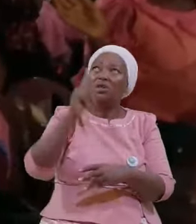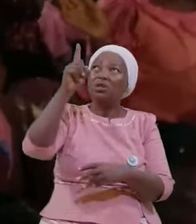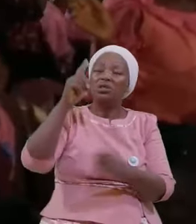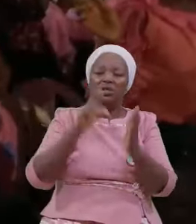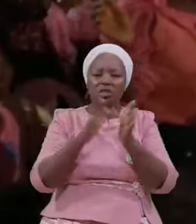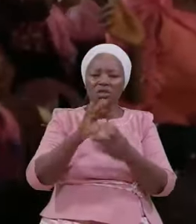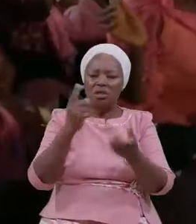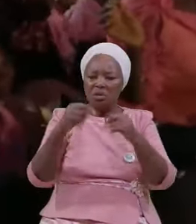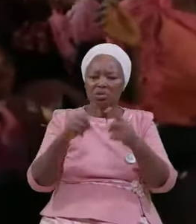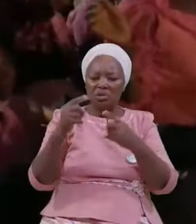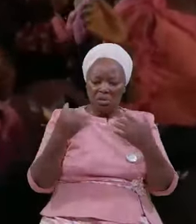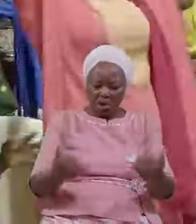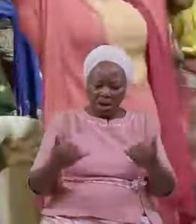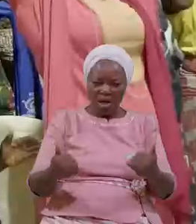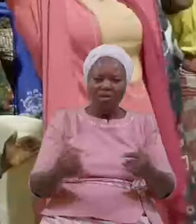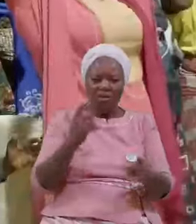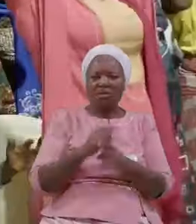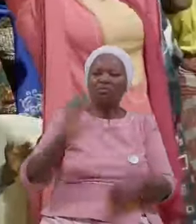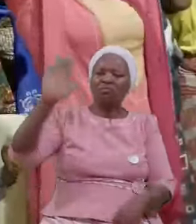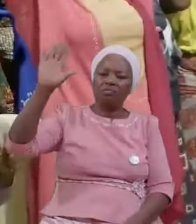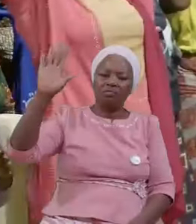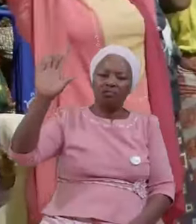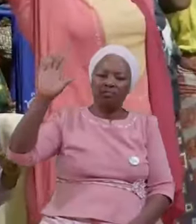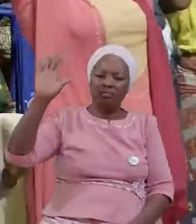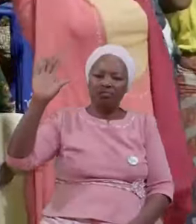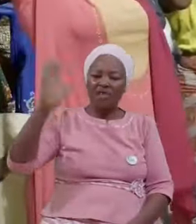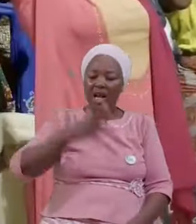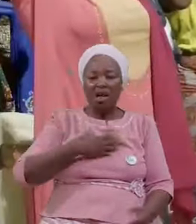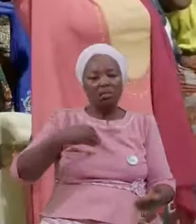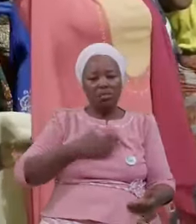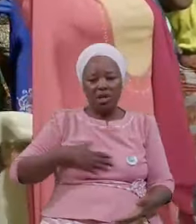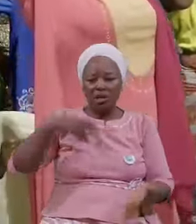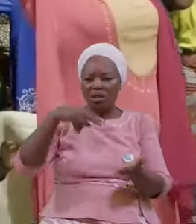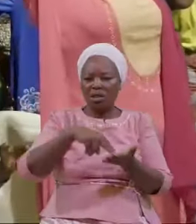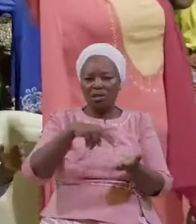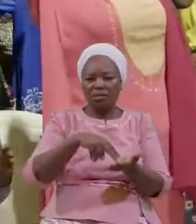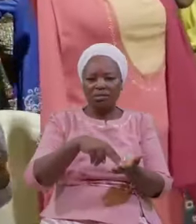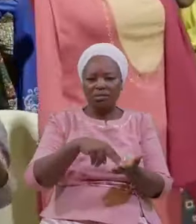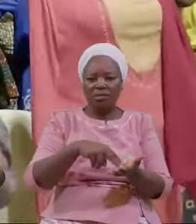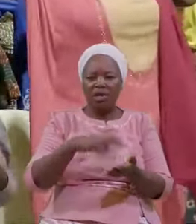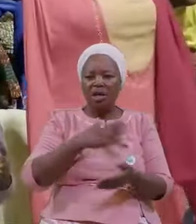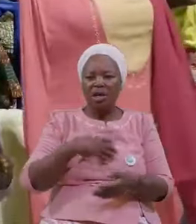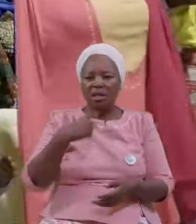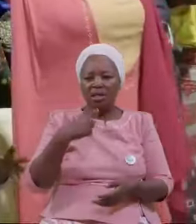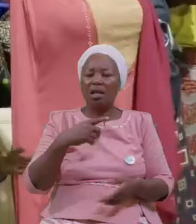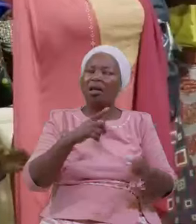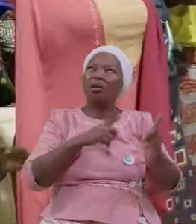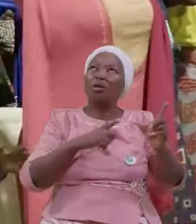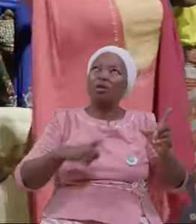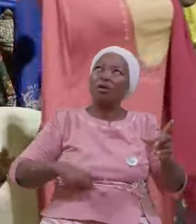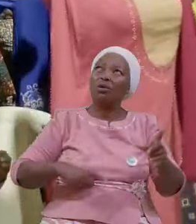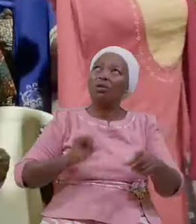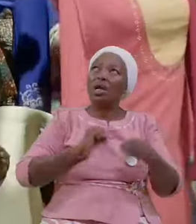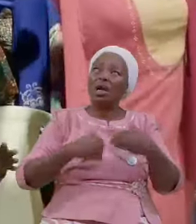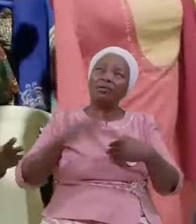now. Raise up your hand and stand up and say, Lord, I've heard of you.